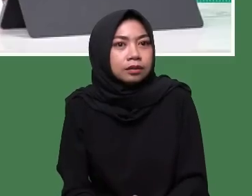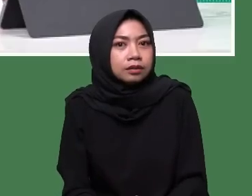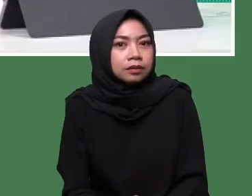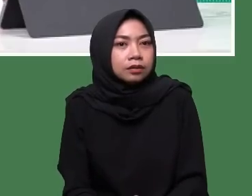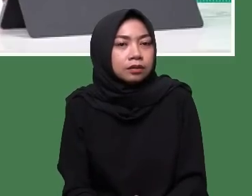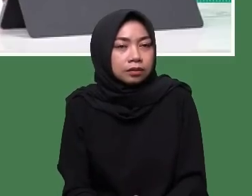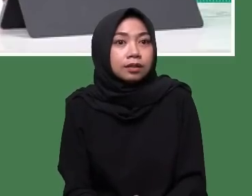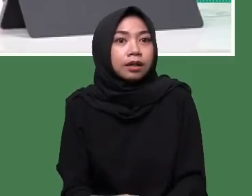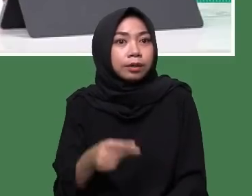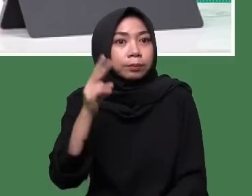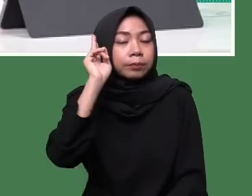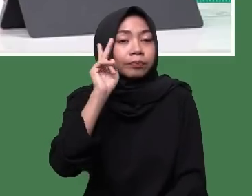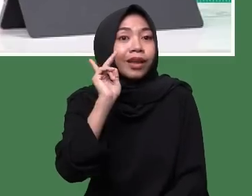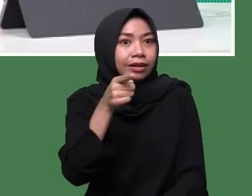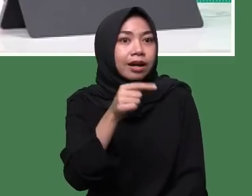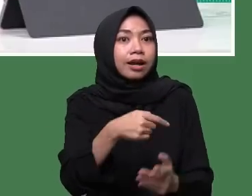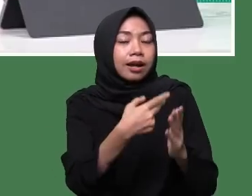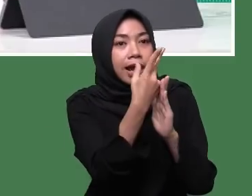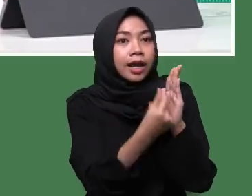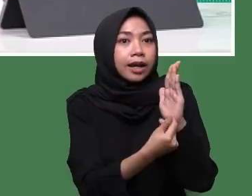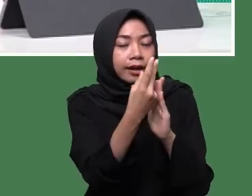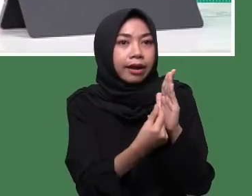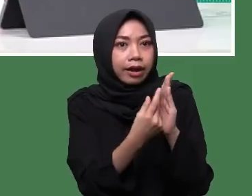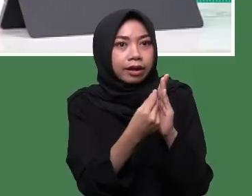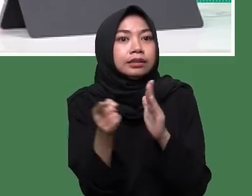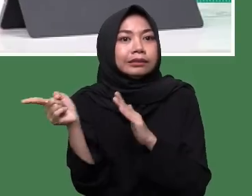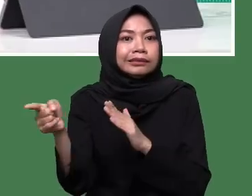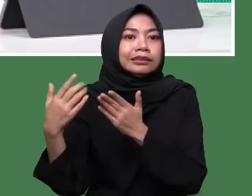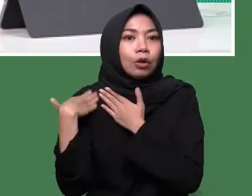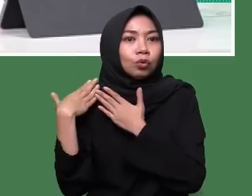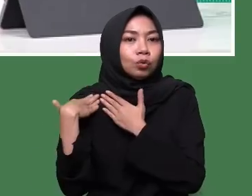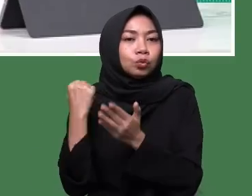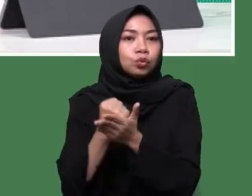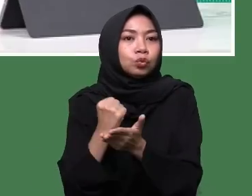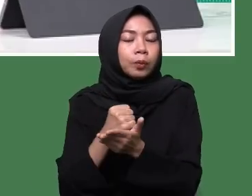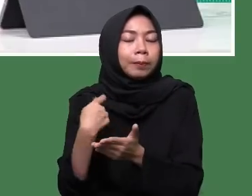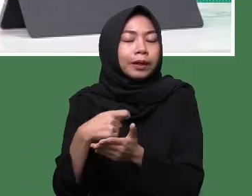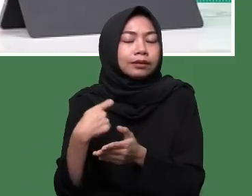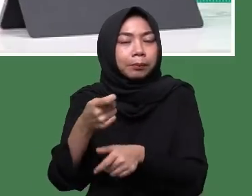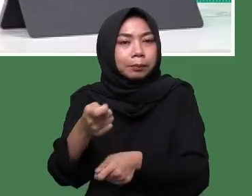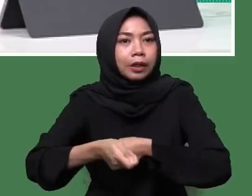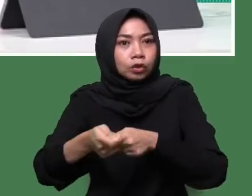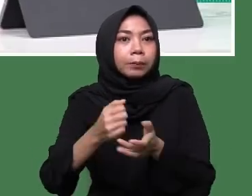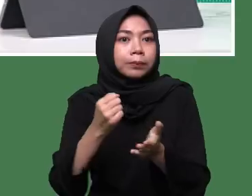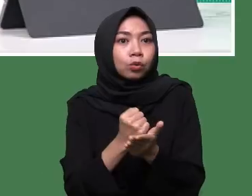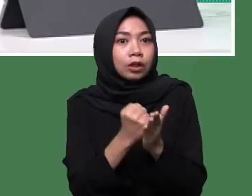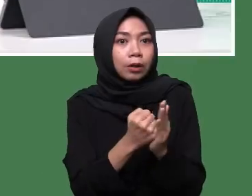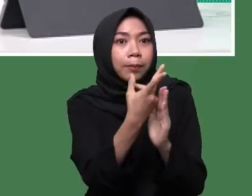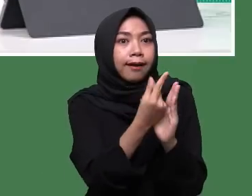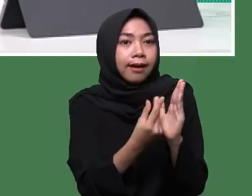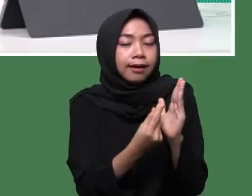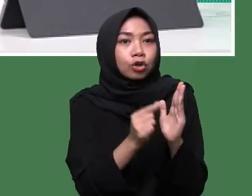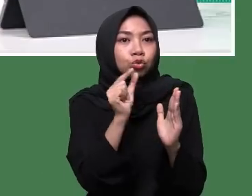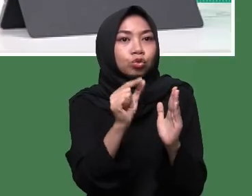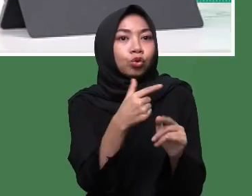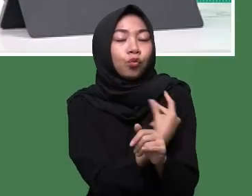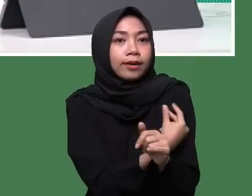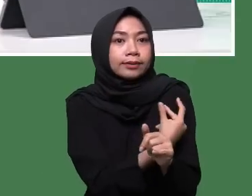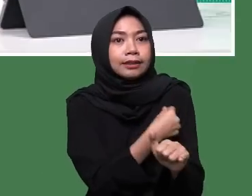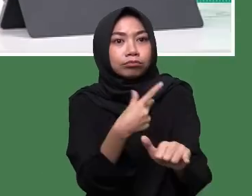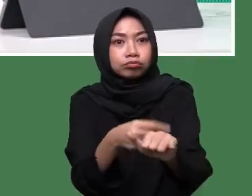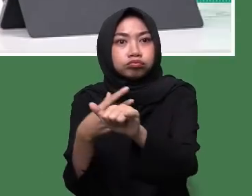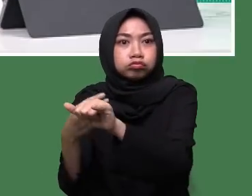budget that has been allocated by the Ministry of Agriculture to procure the vaccines. And we will